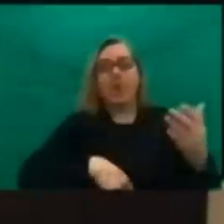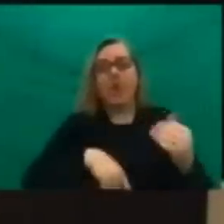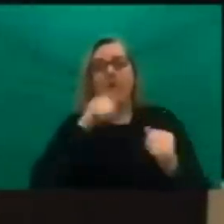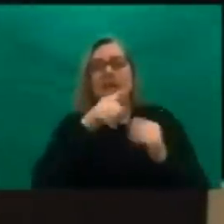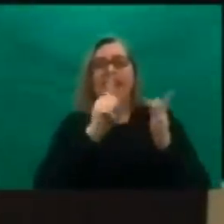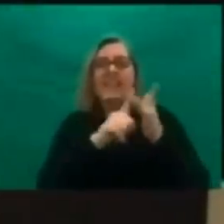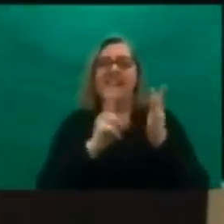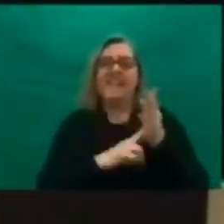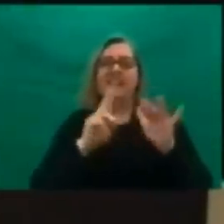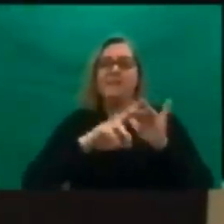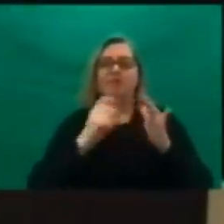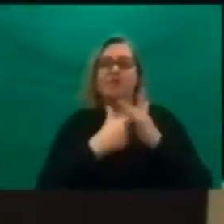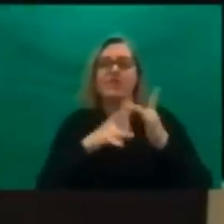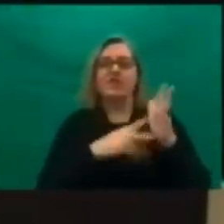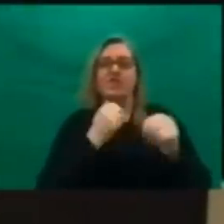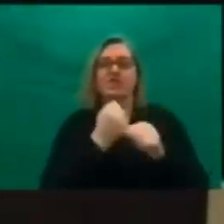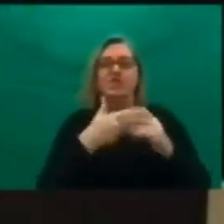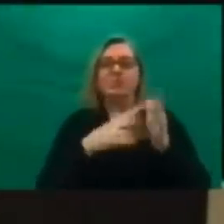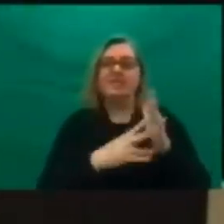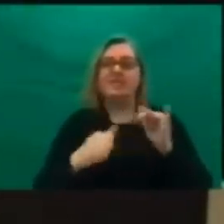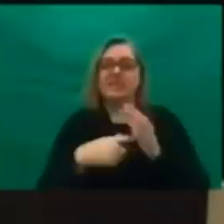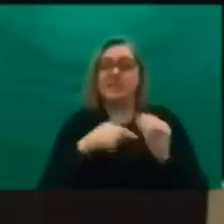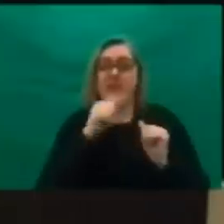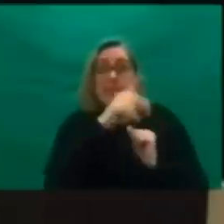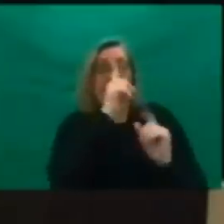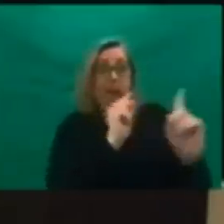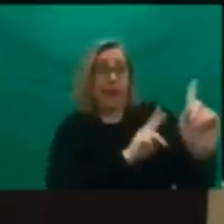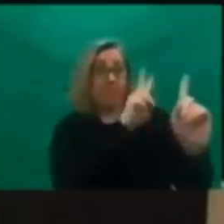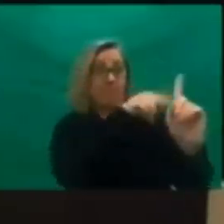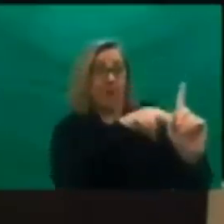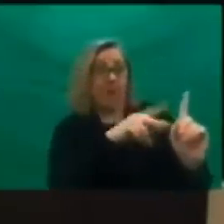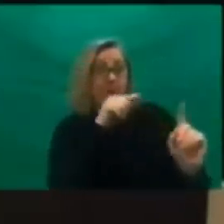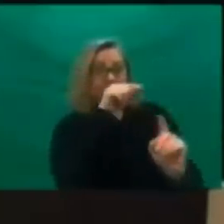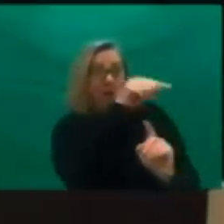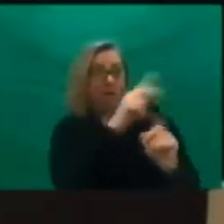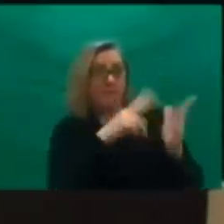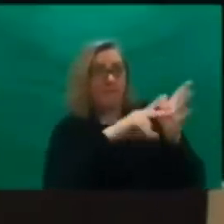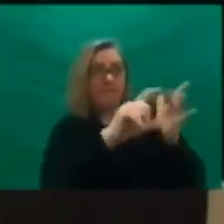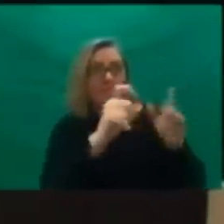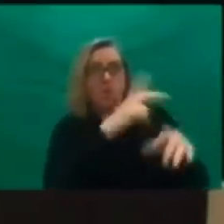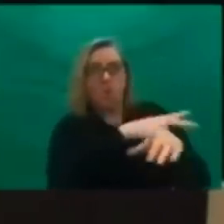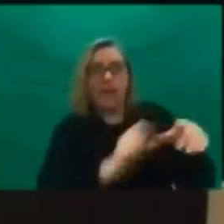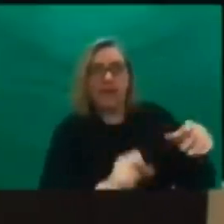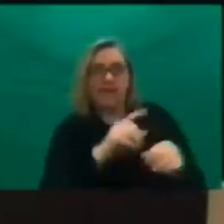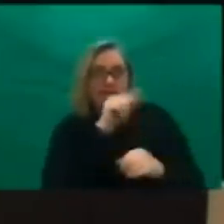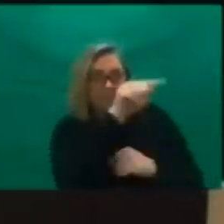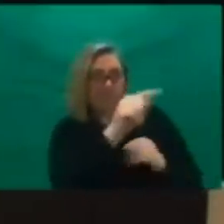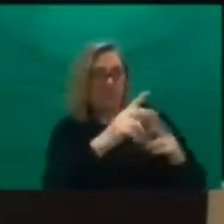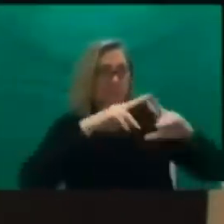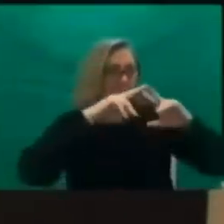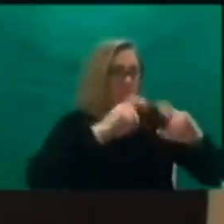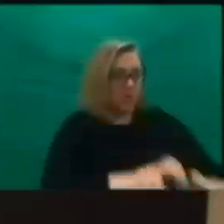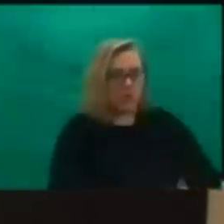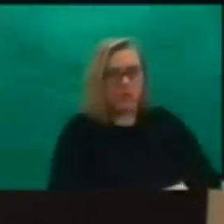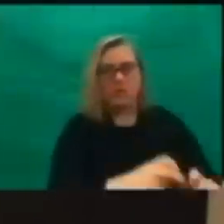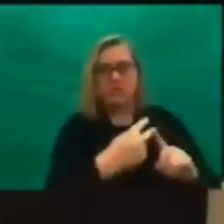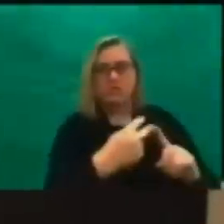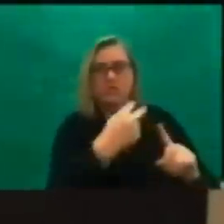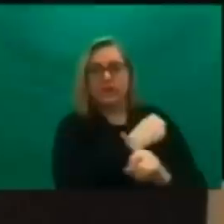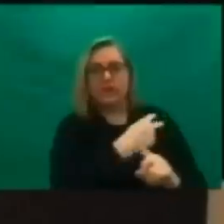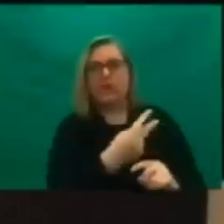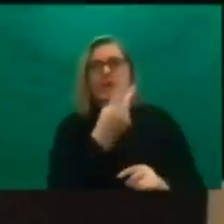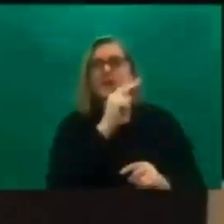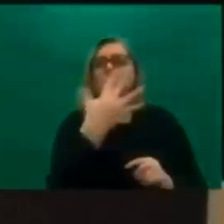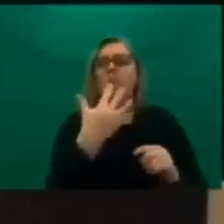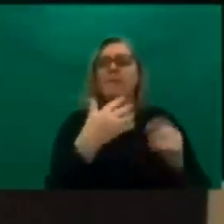that person can then apply to the enforcement agency. In this case, it would be Victoria Police for an internal review. At 25 August, we